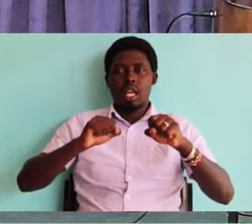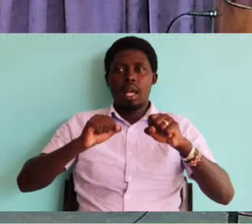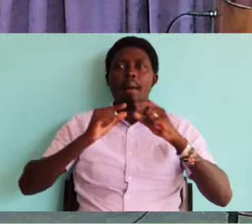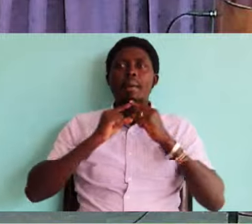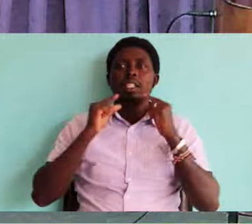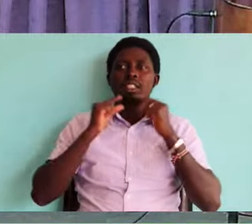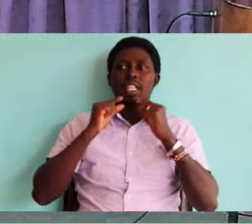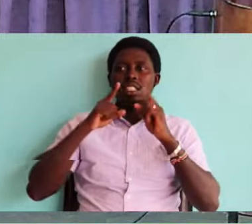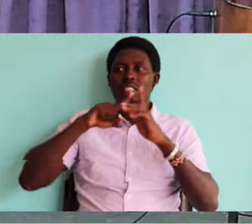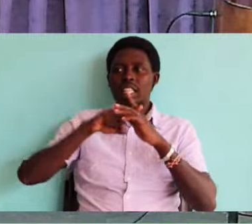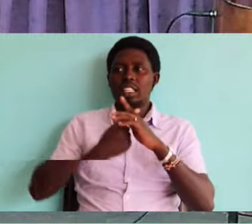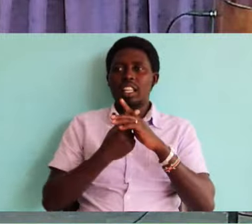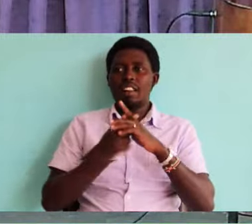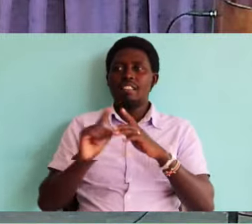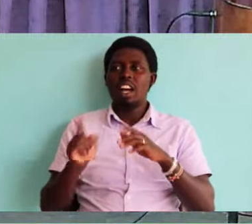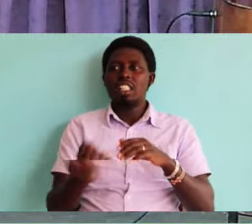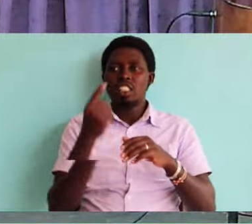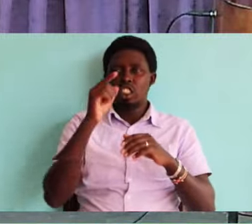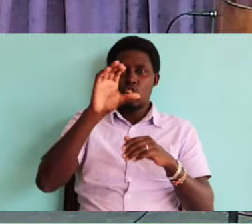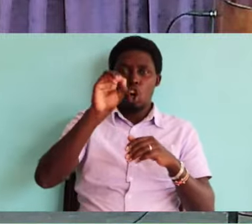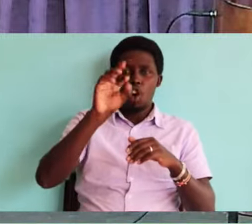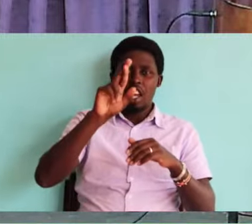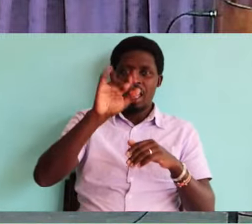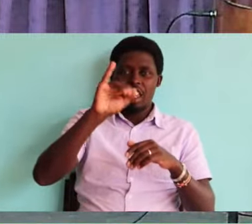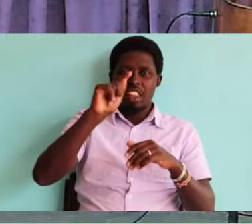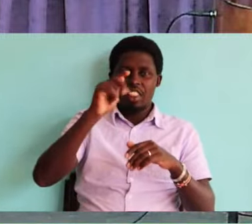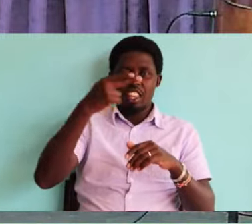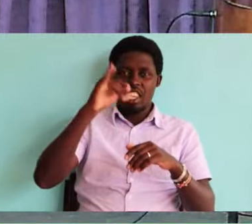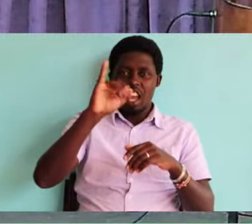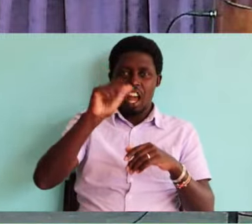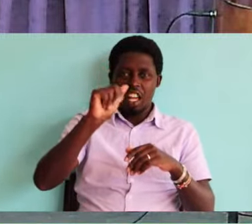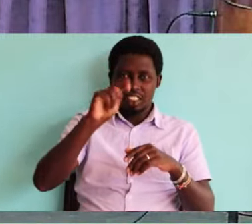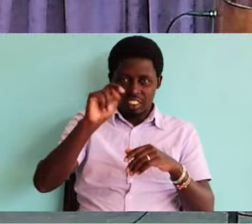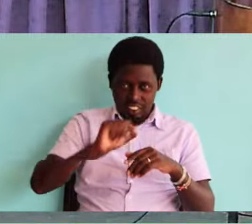1 Corinthians chapter 16, and